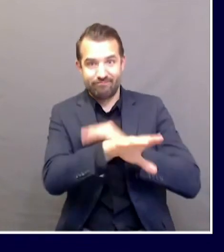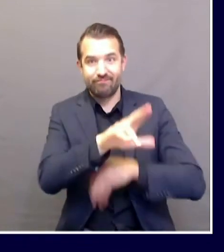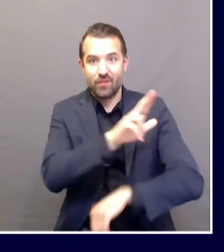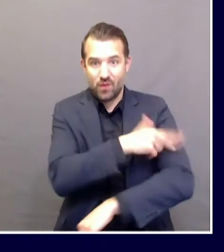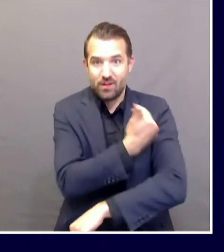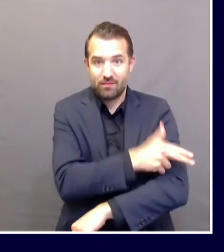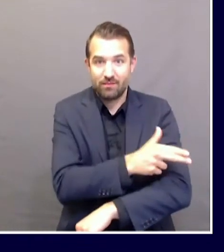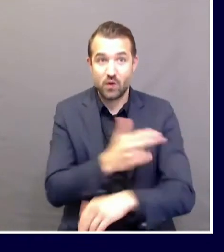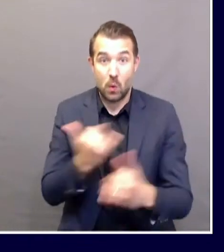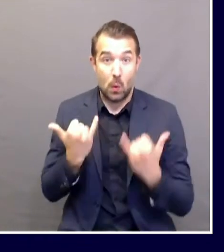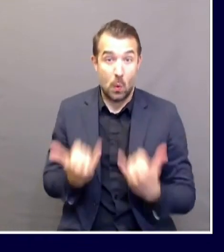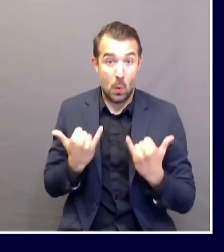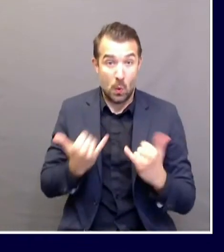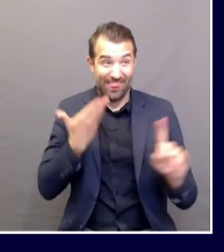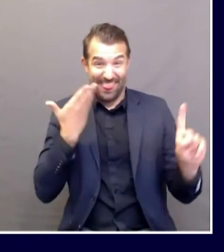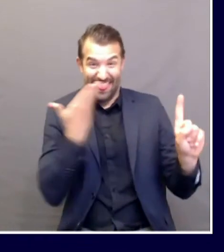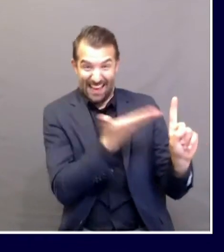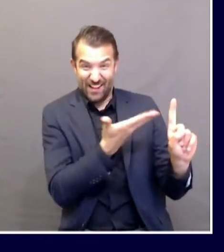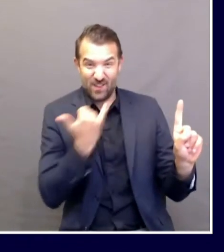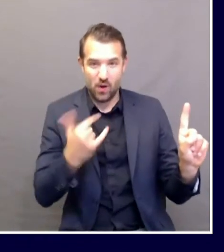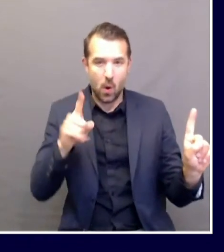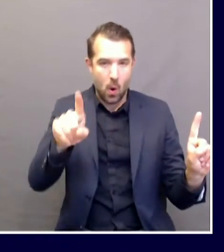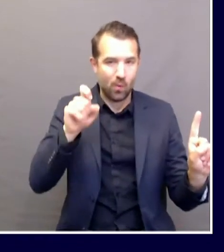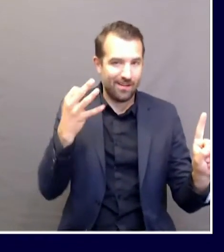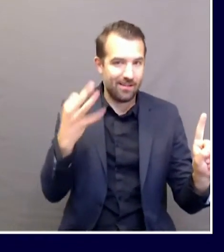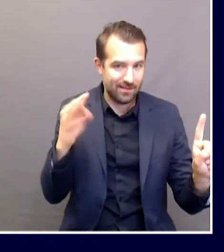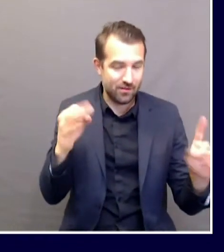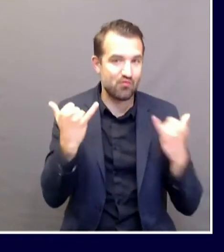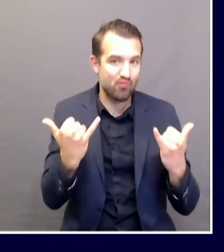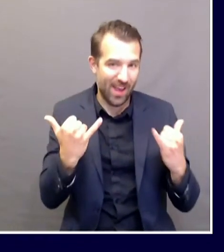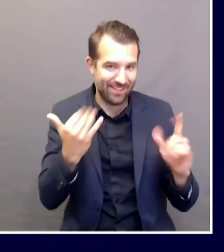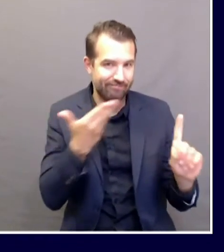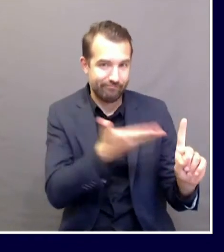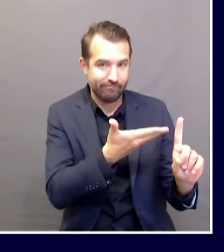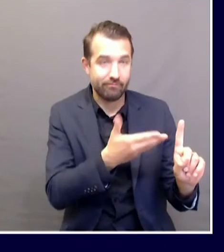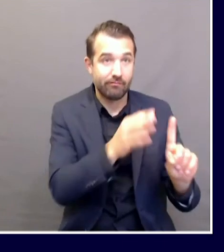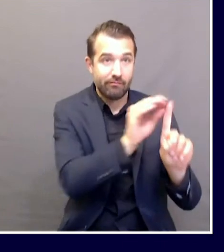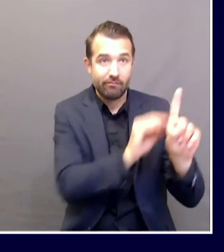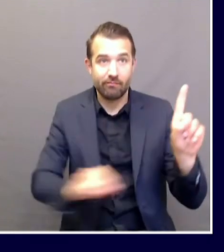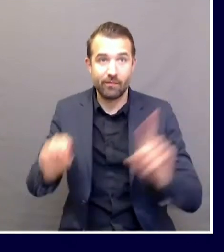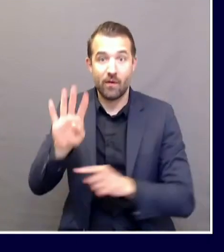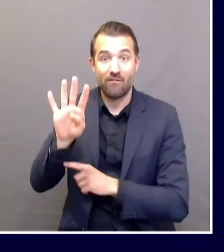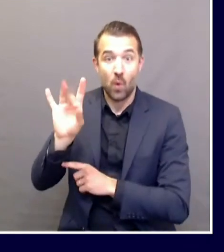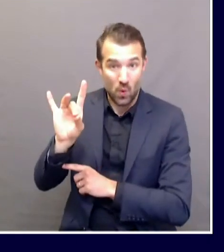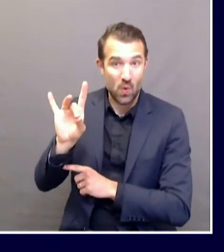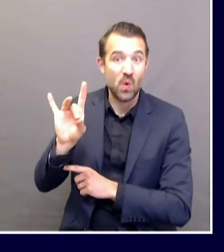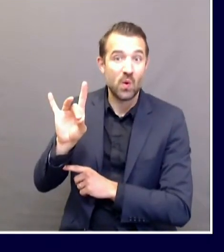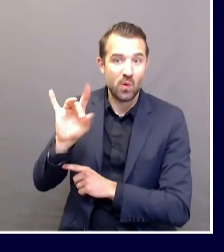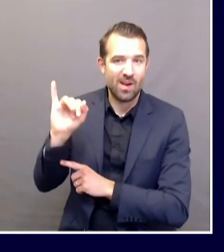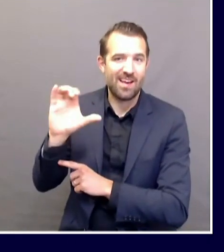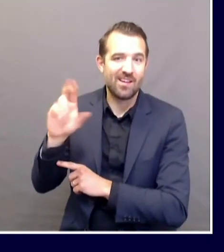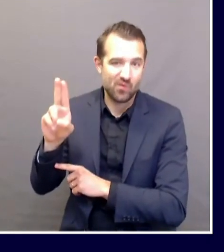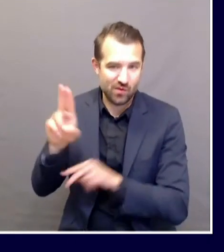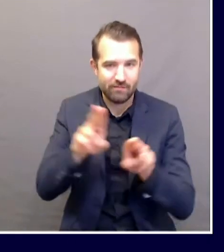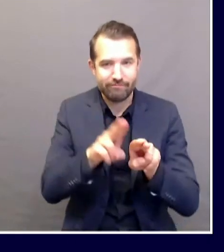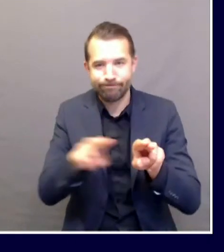are in the hospital, 48 of whom are in the intensive care unit, and 18 of whom are on a